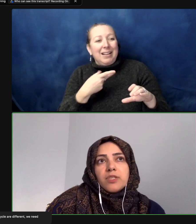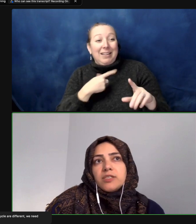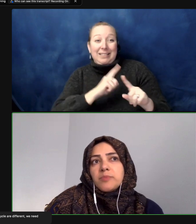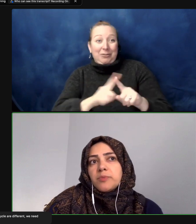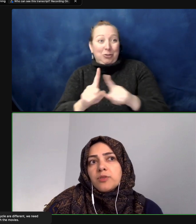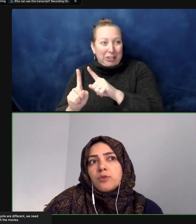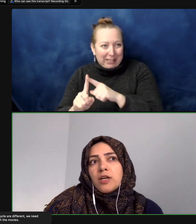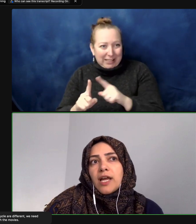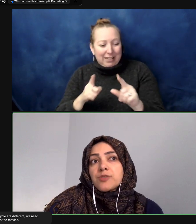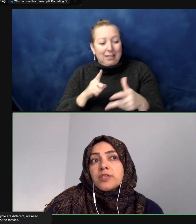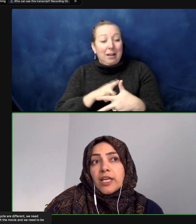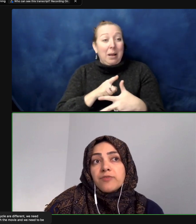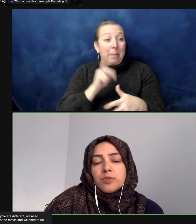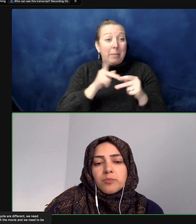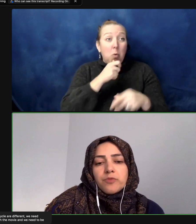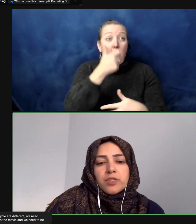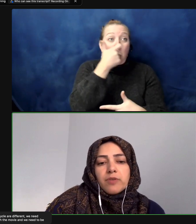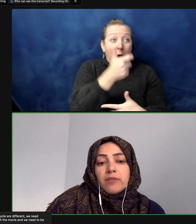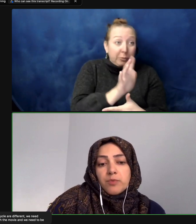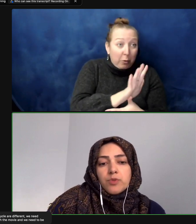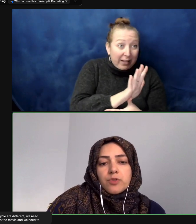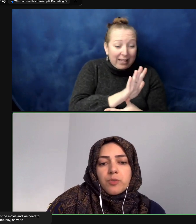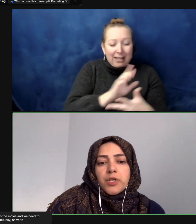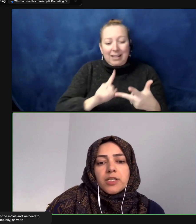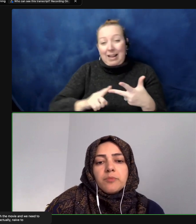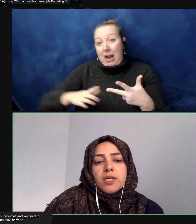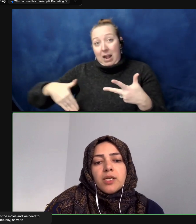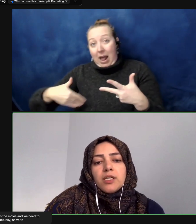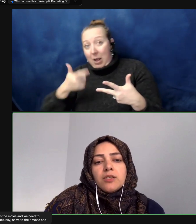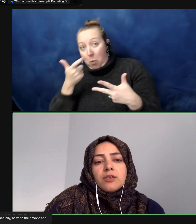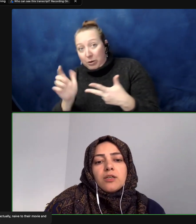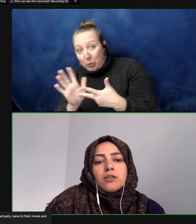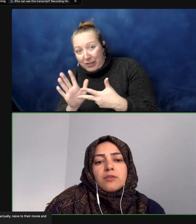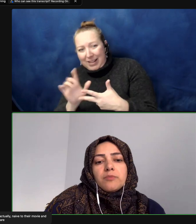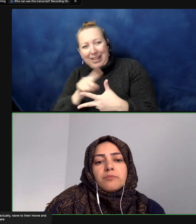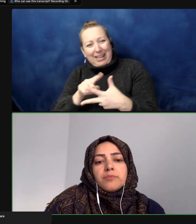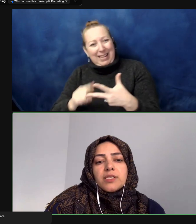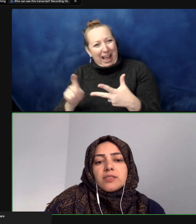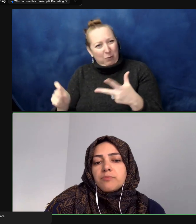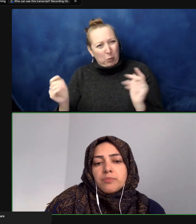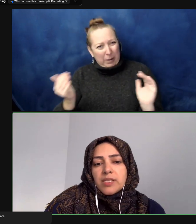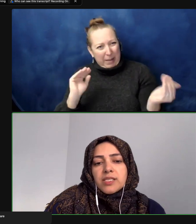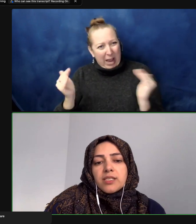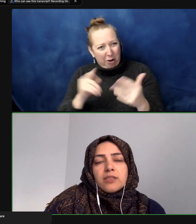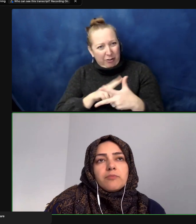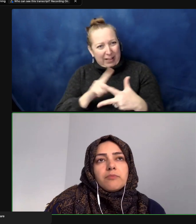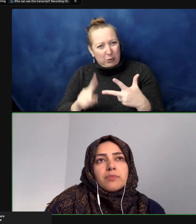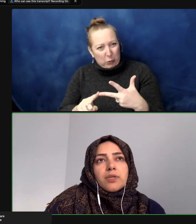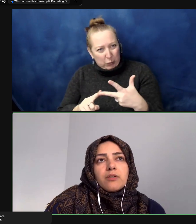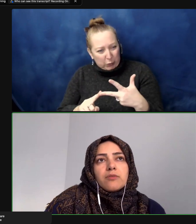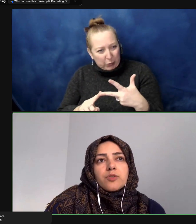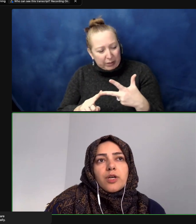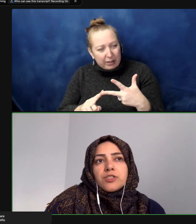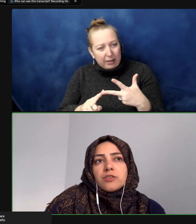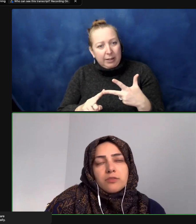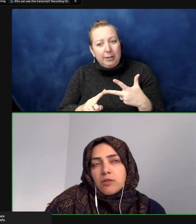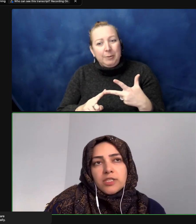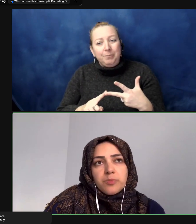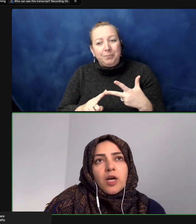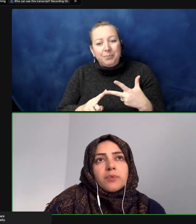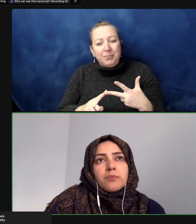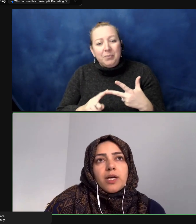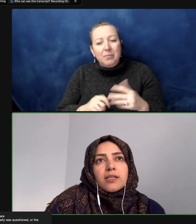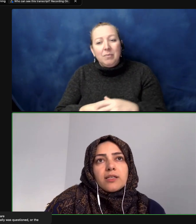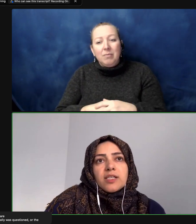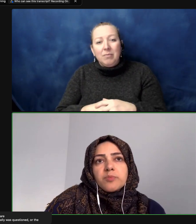movie, and we need people who are actually naive to the movie, and we want to compare them. this basically question or